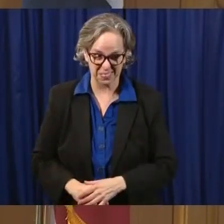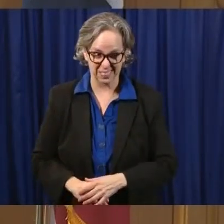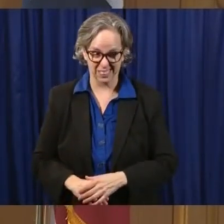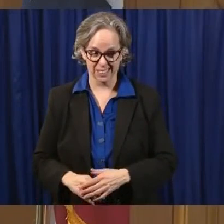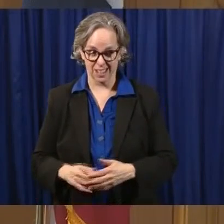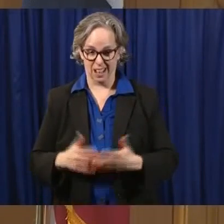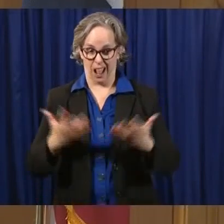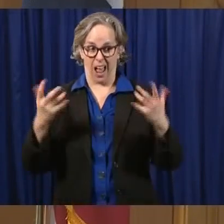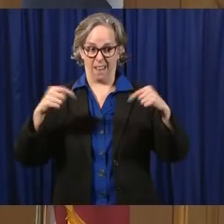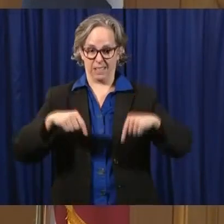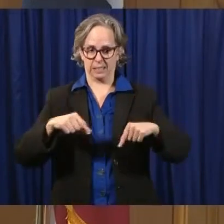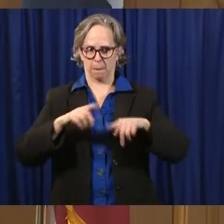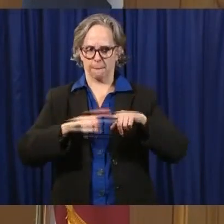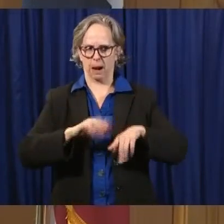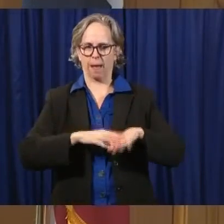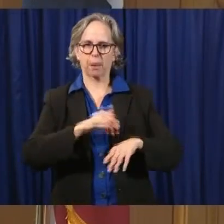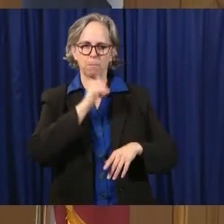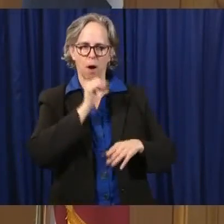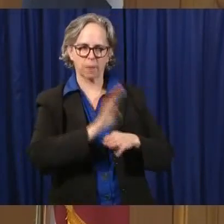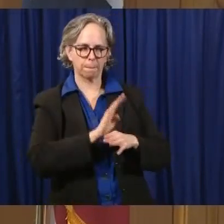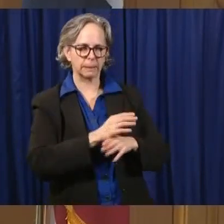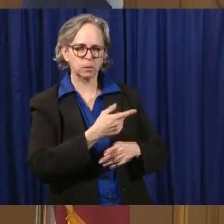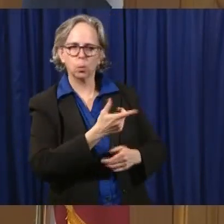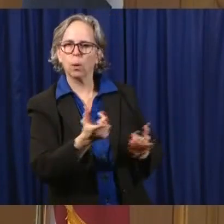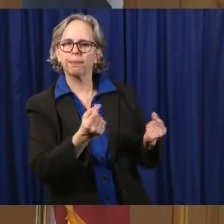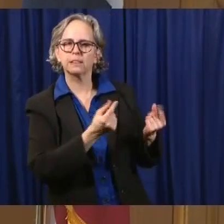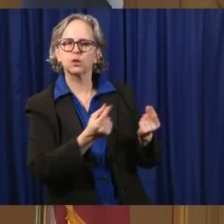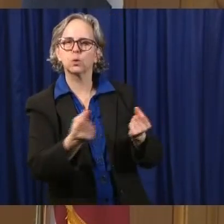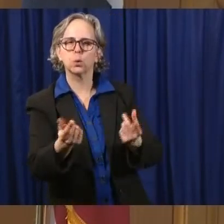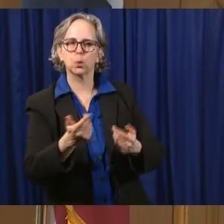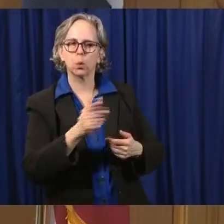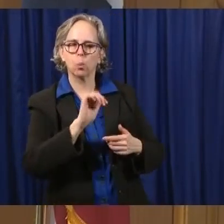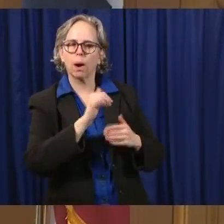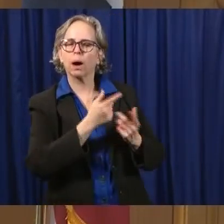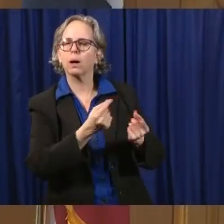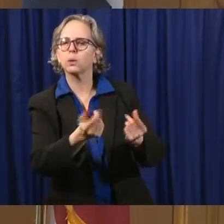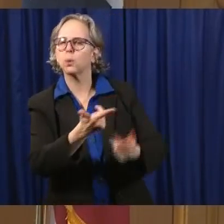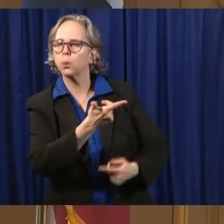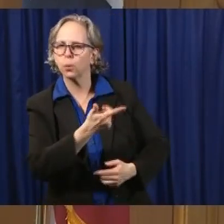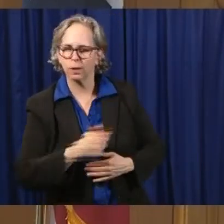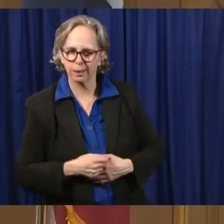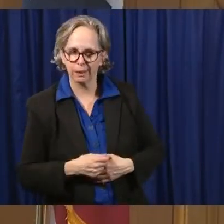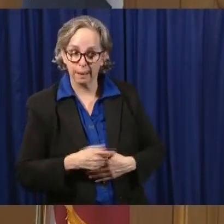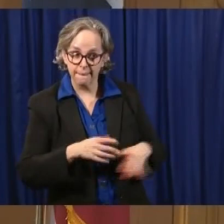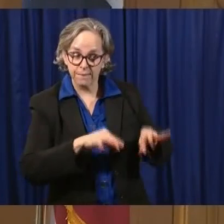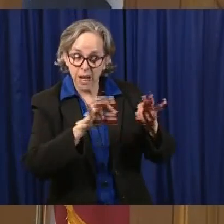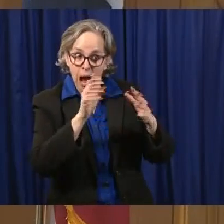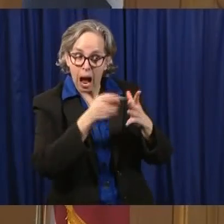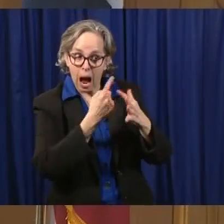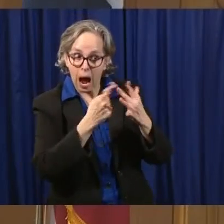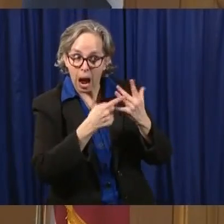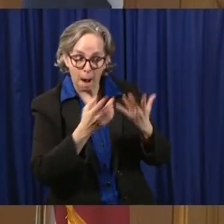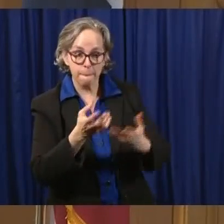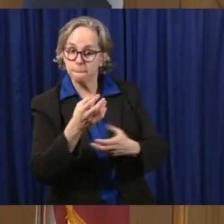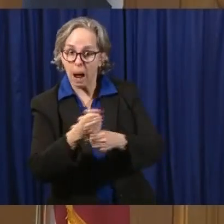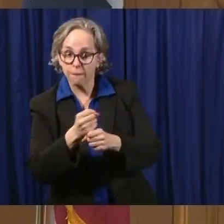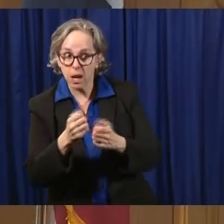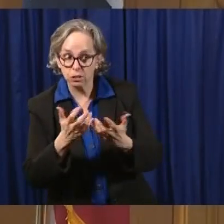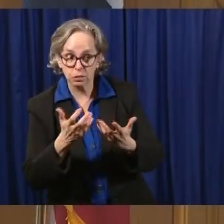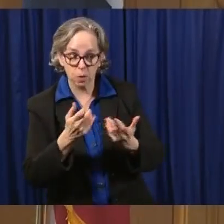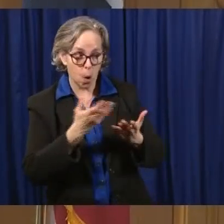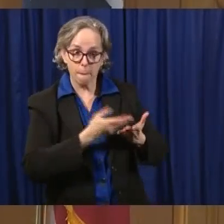private sector can do, both in sourcing it, finding it, but also in producing it.